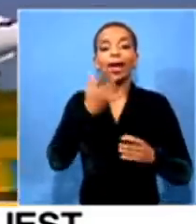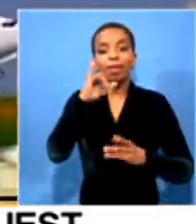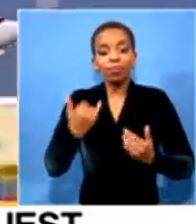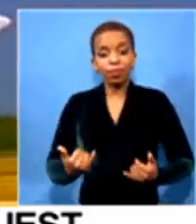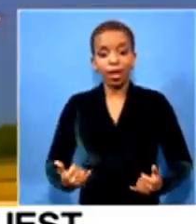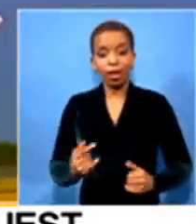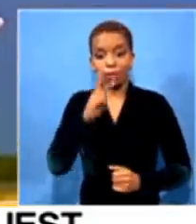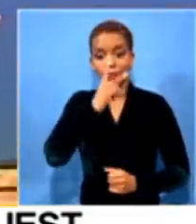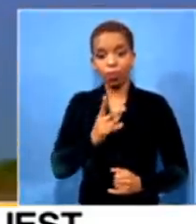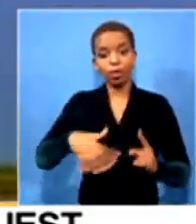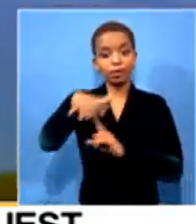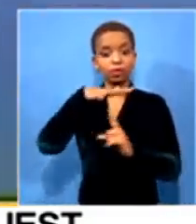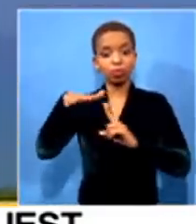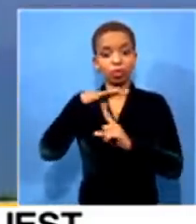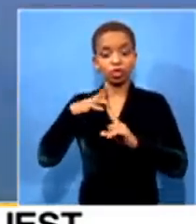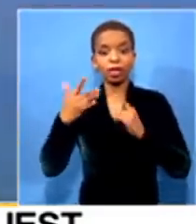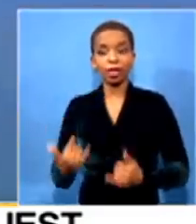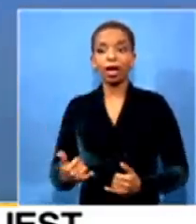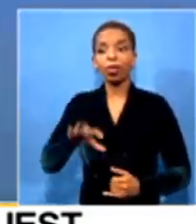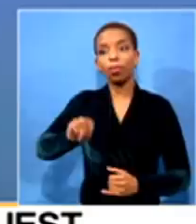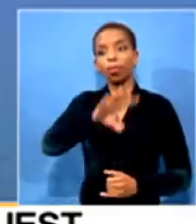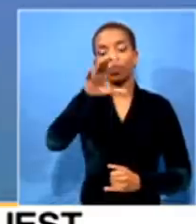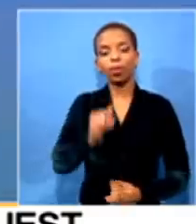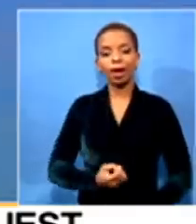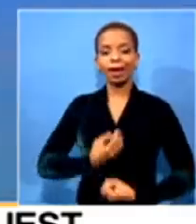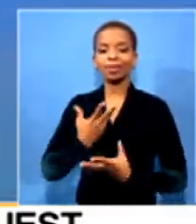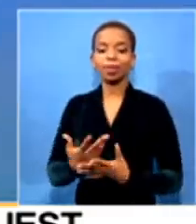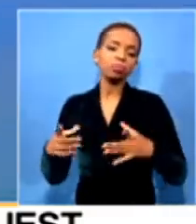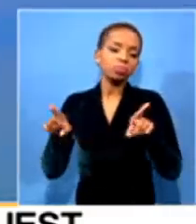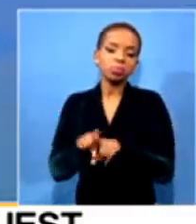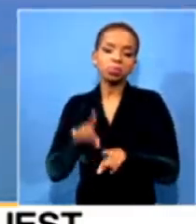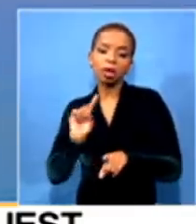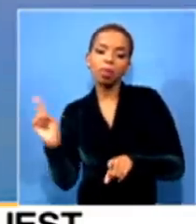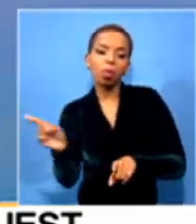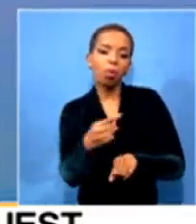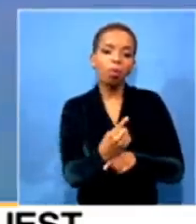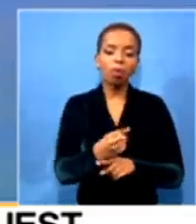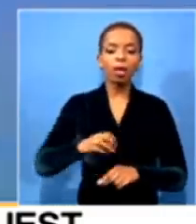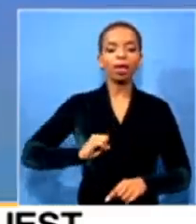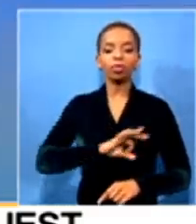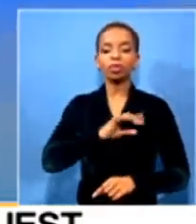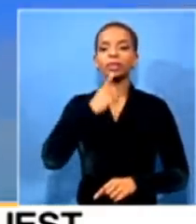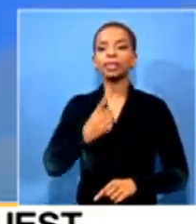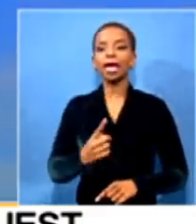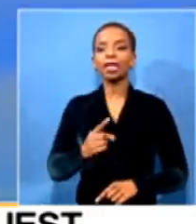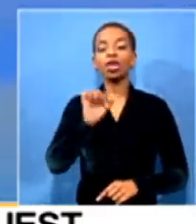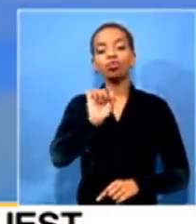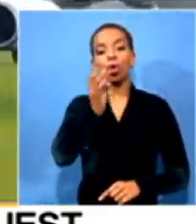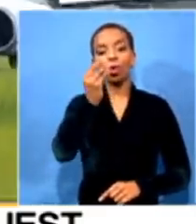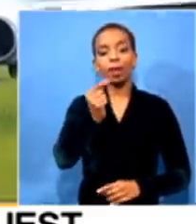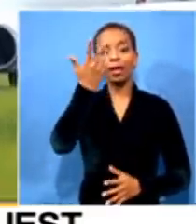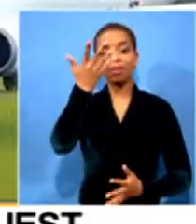situation like in SA Express, where obviously employees were being told that your taxes are being paid over to the state, which is actually the